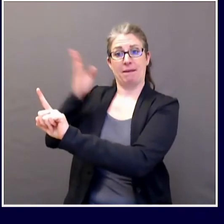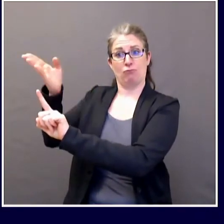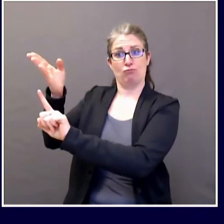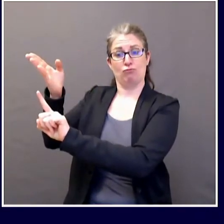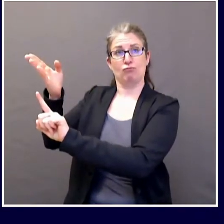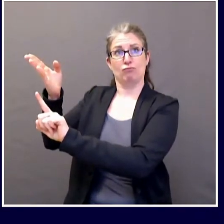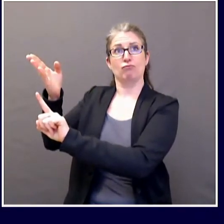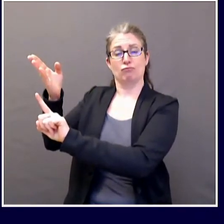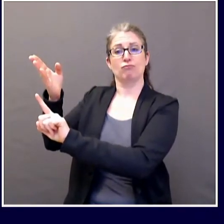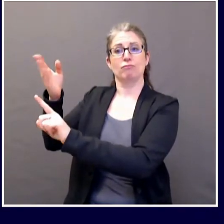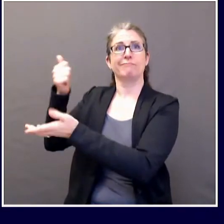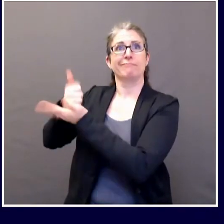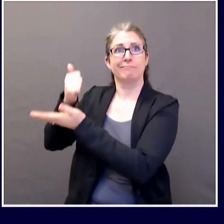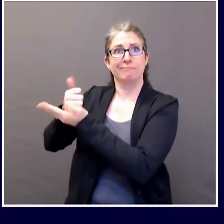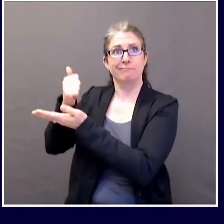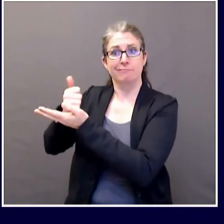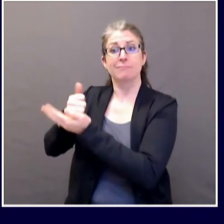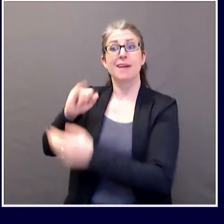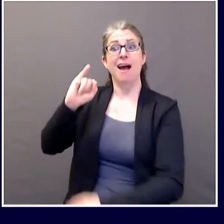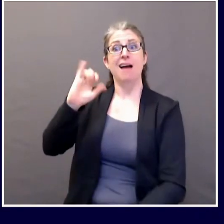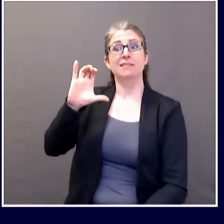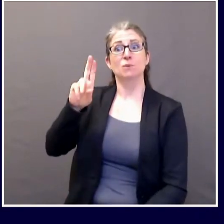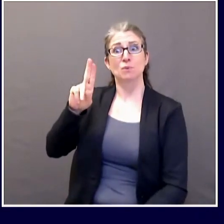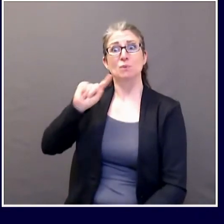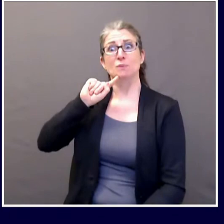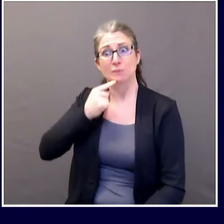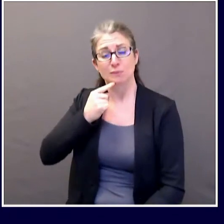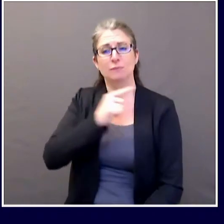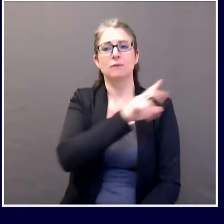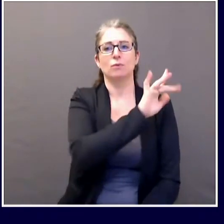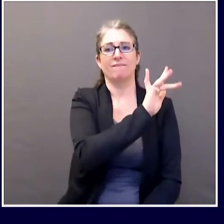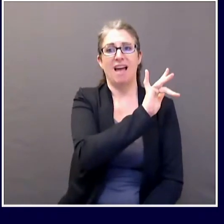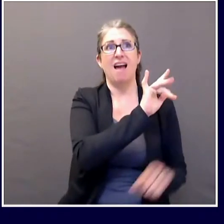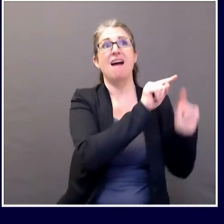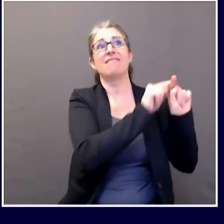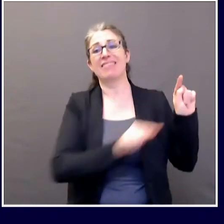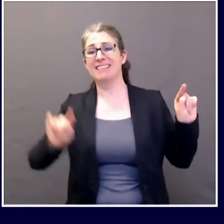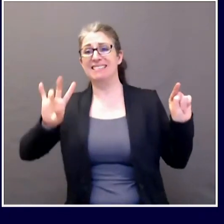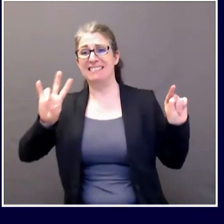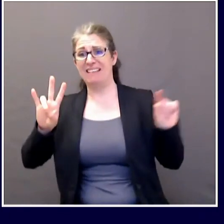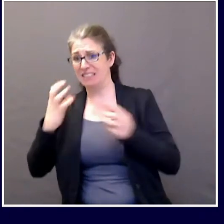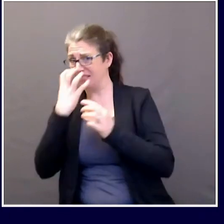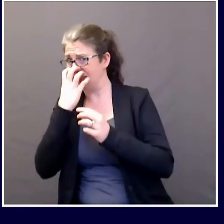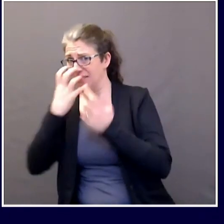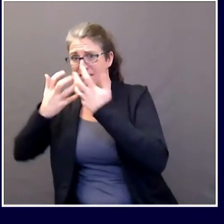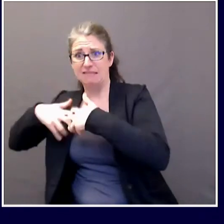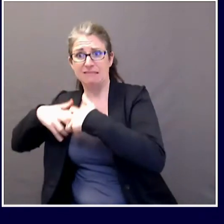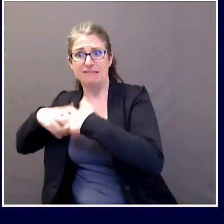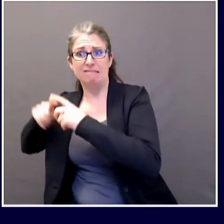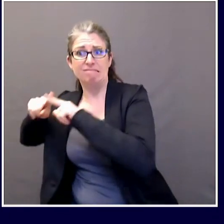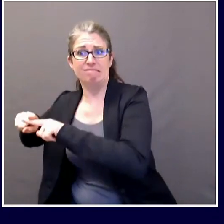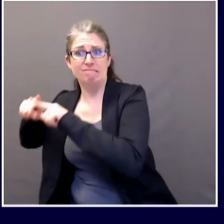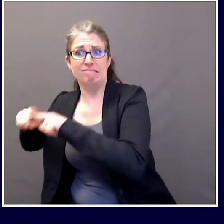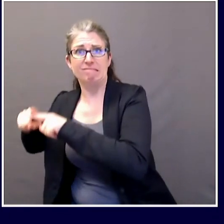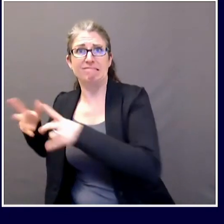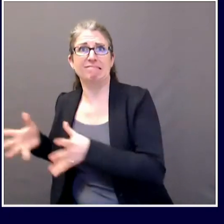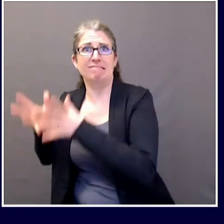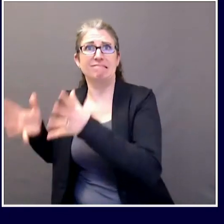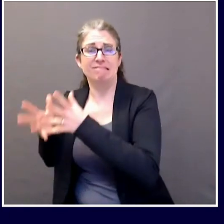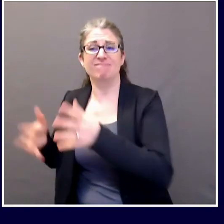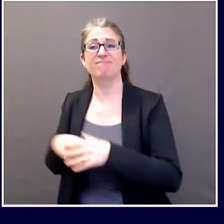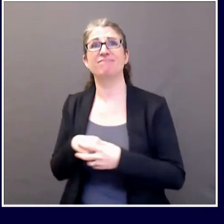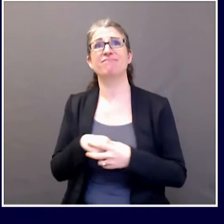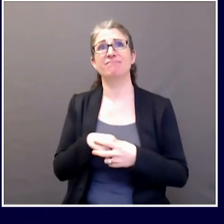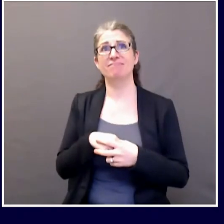are in the critical care unit, and 7 of whom are on a ventilator. As I mentioned a moment ago, 660